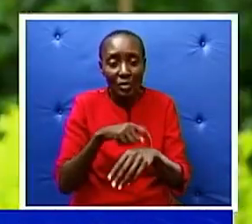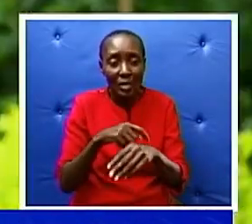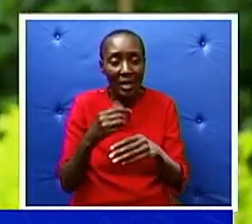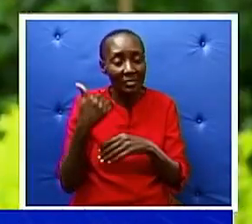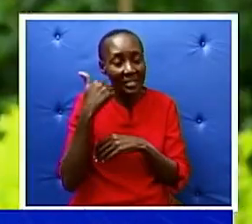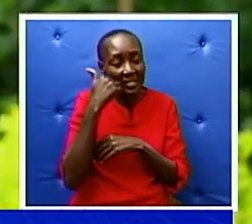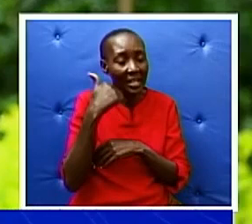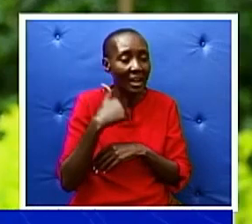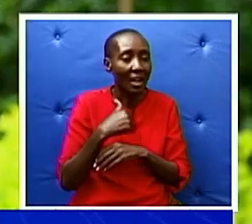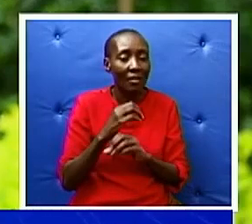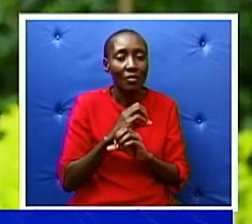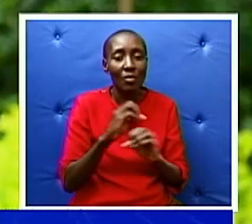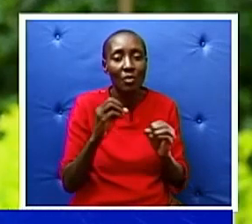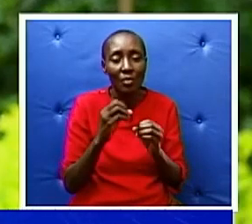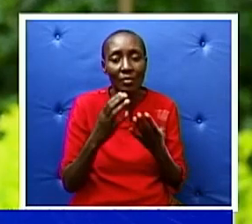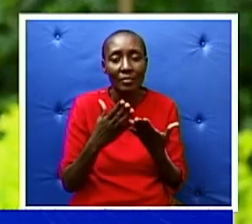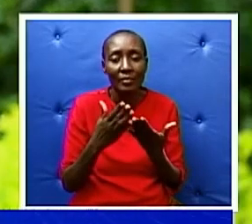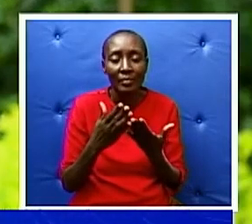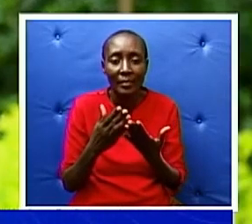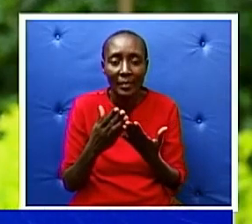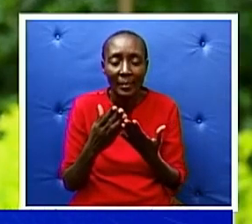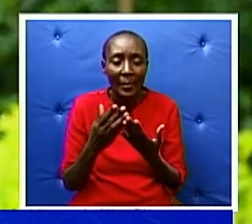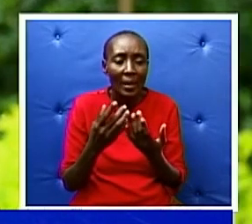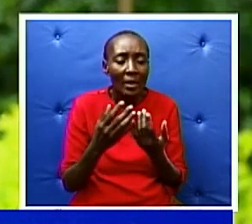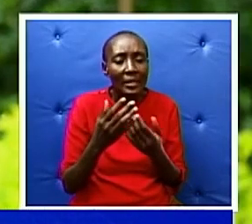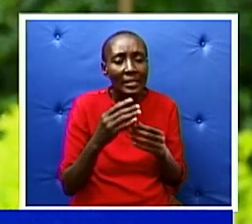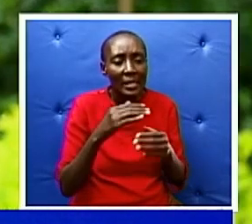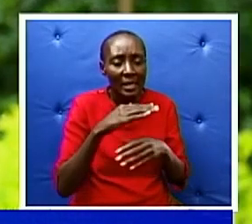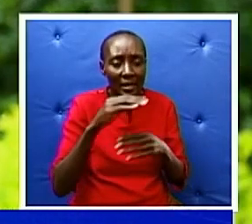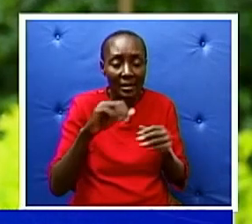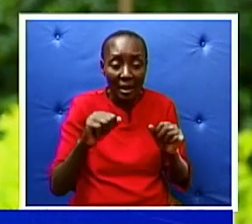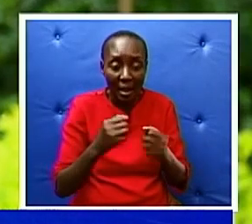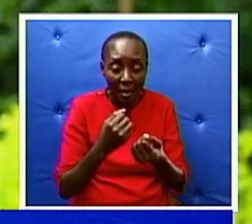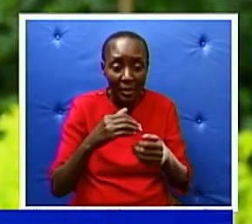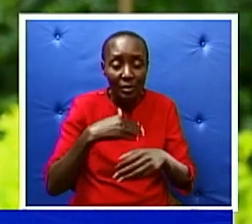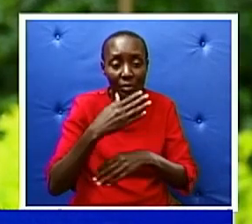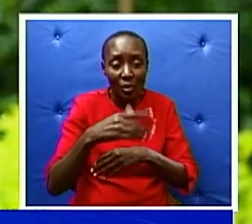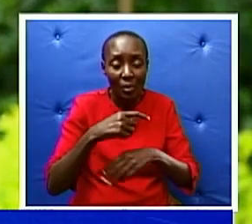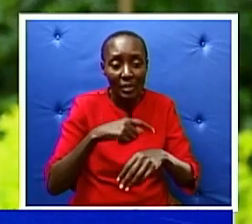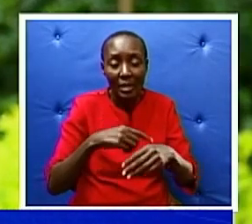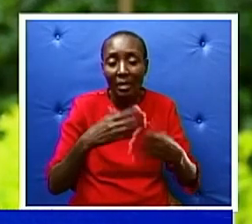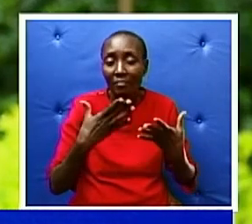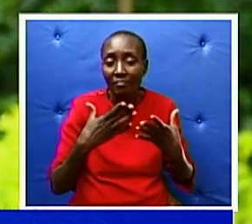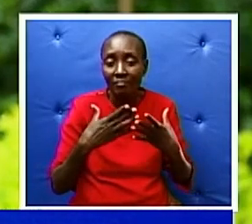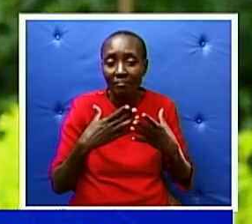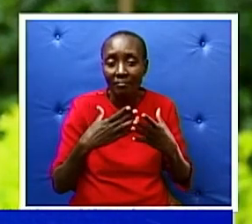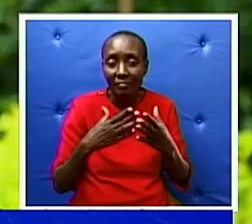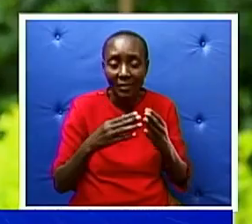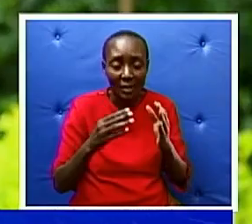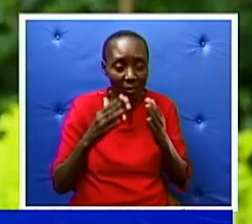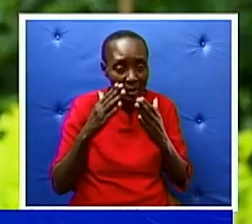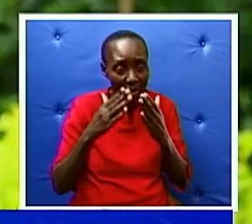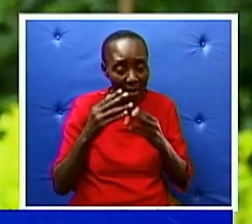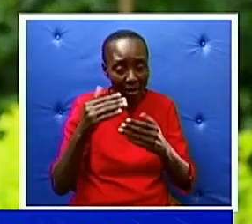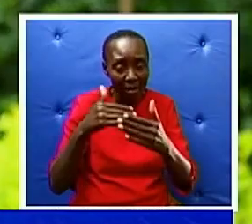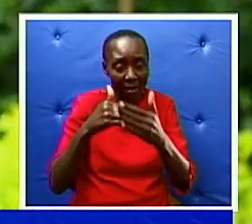all happens with succession, because I think for a moment there, some people actually believed that Baba would